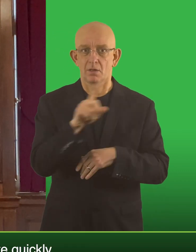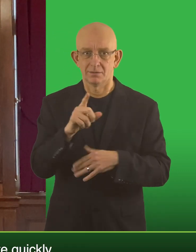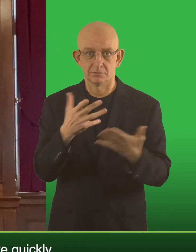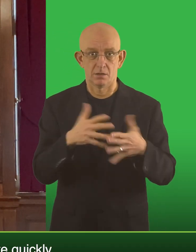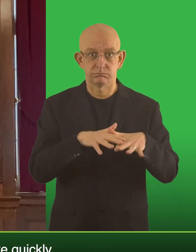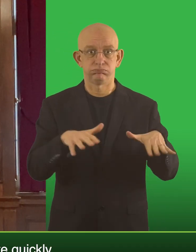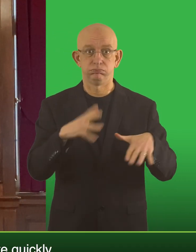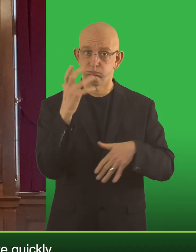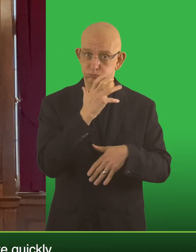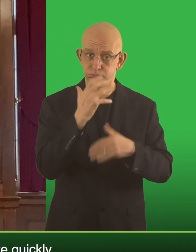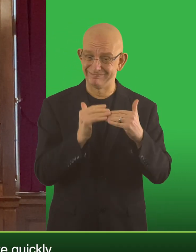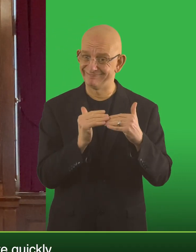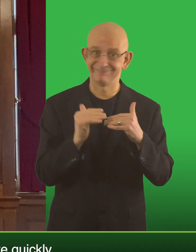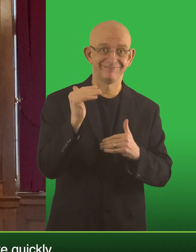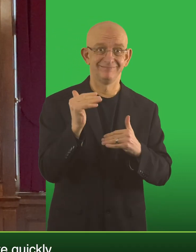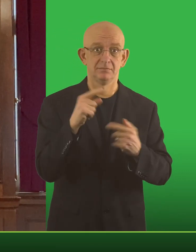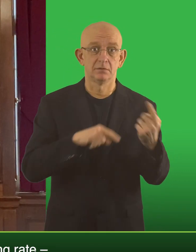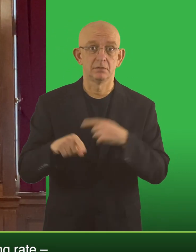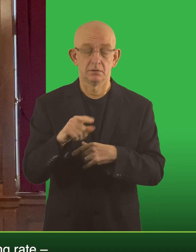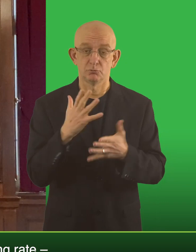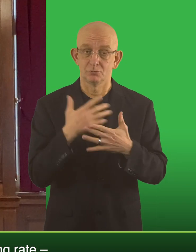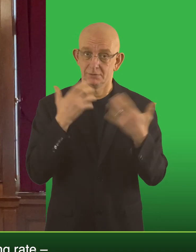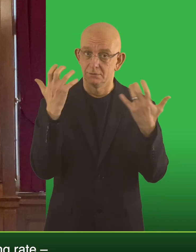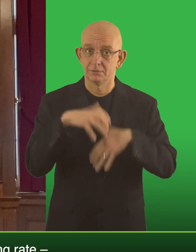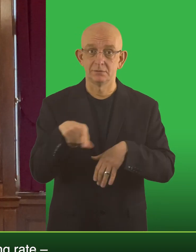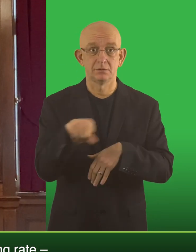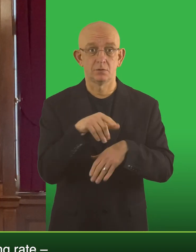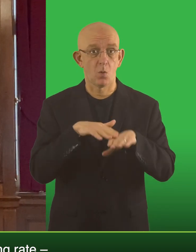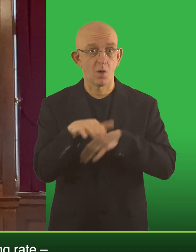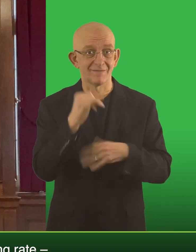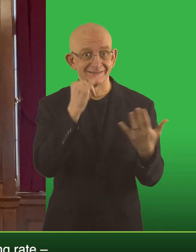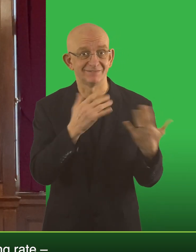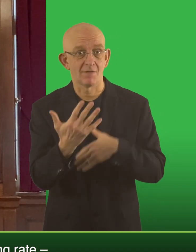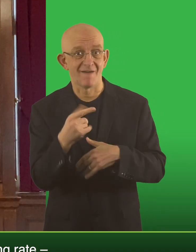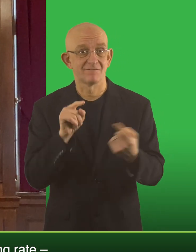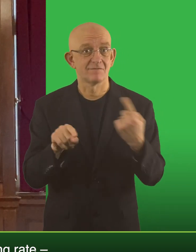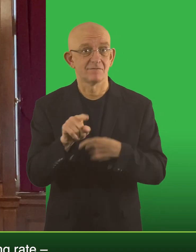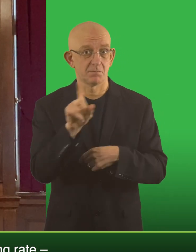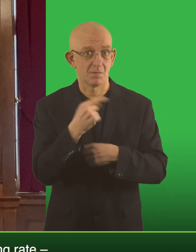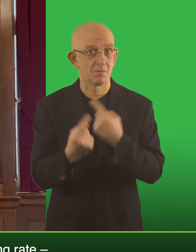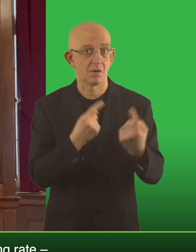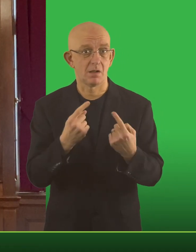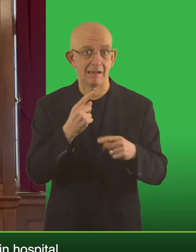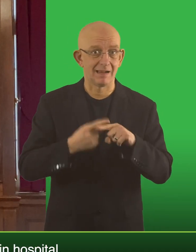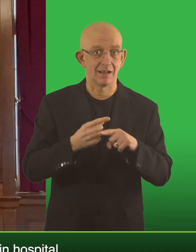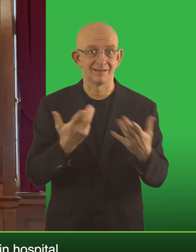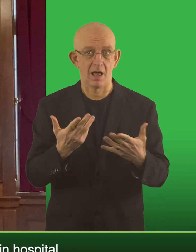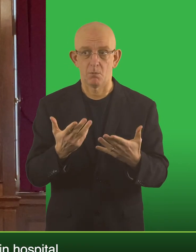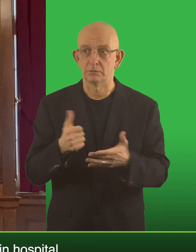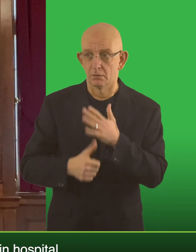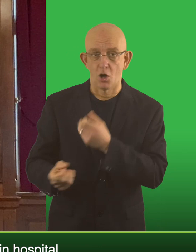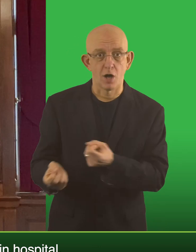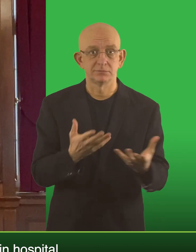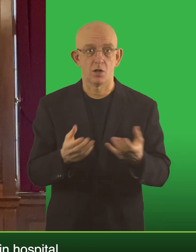going up really quite quickly and to a very high, so high I'd say very worrying rate in the over 65 population that is